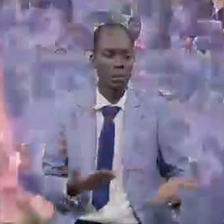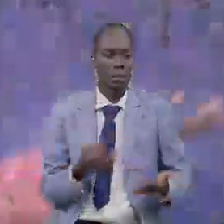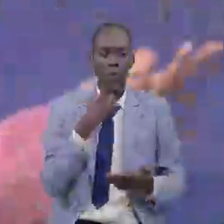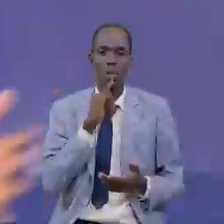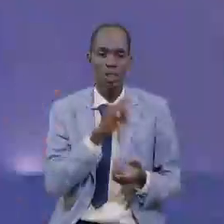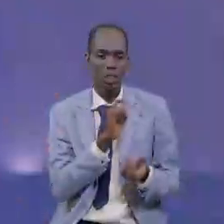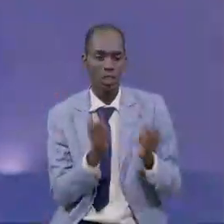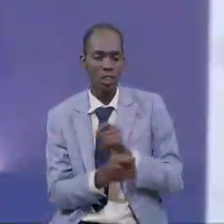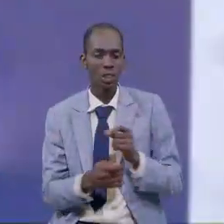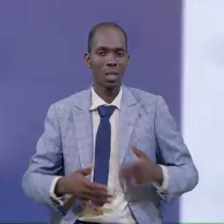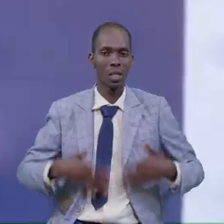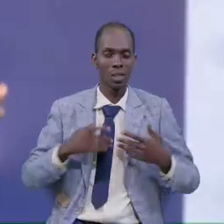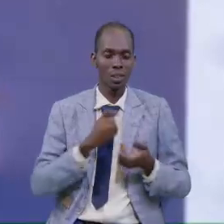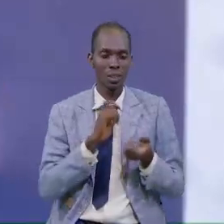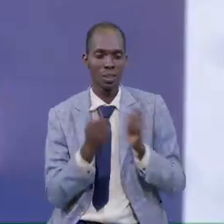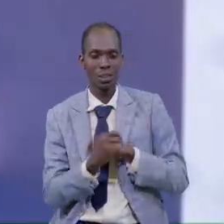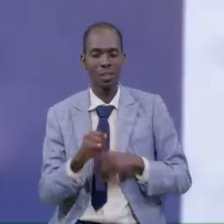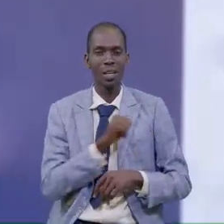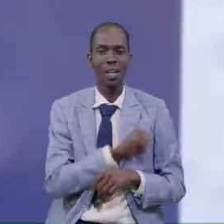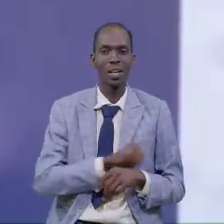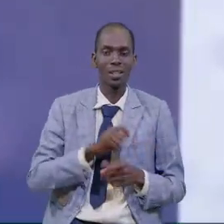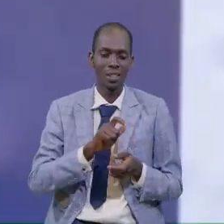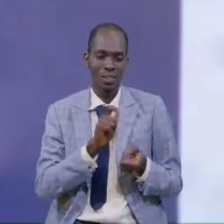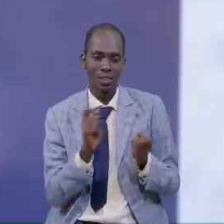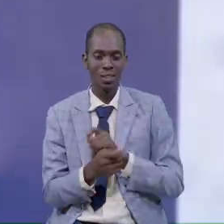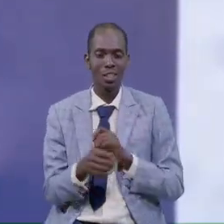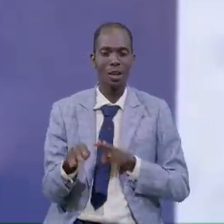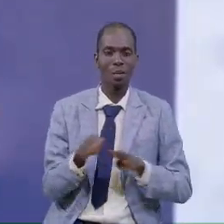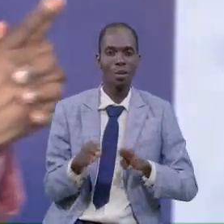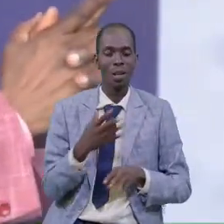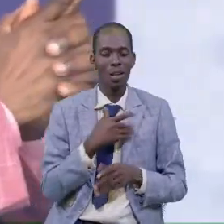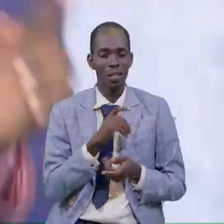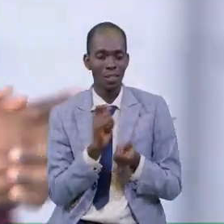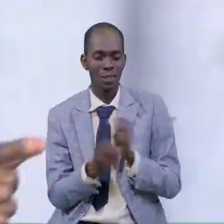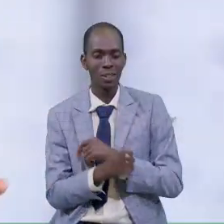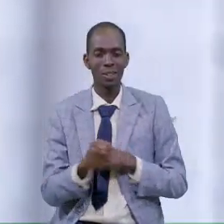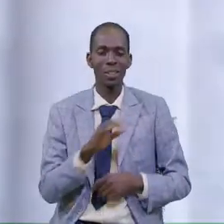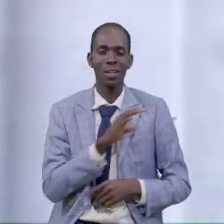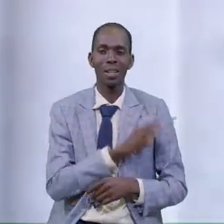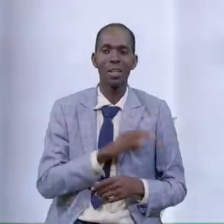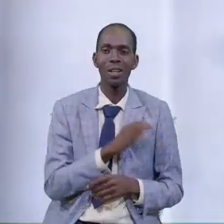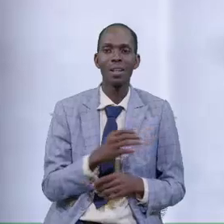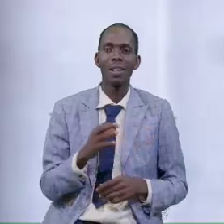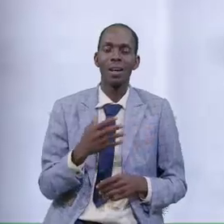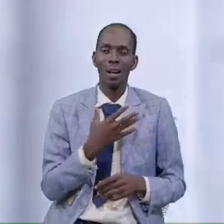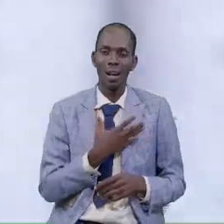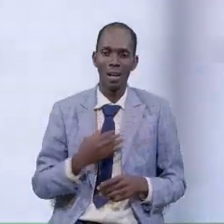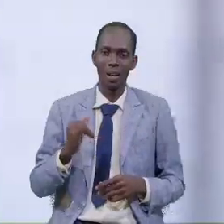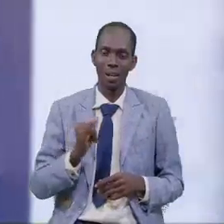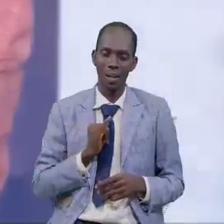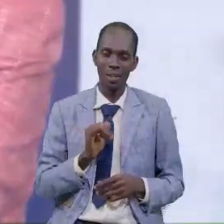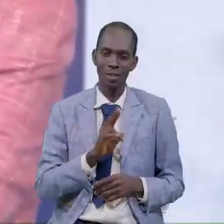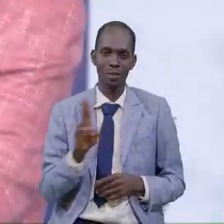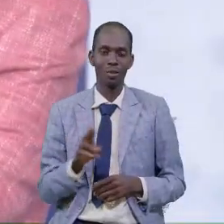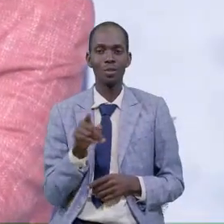changing attitude and changing behavior and changing character and using what you've got to